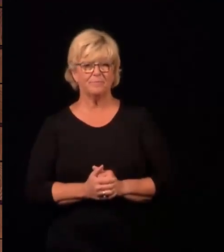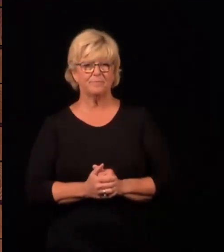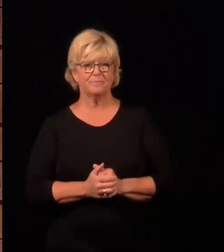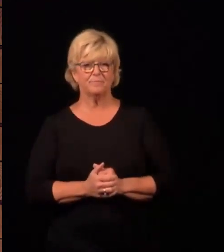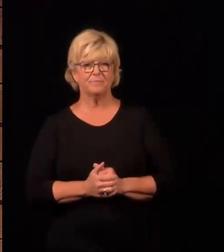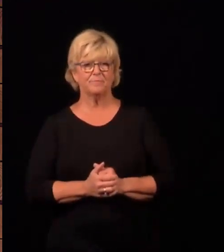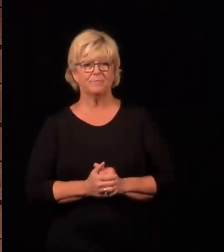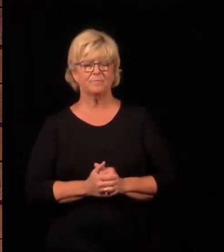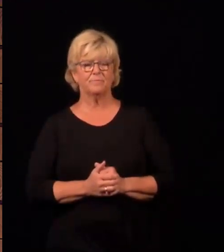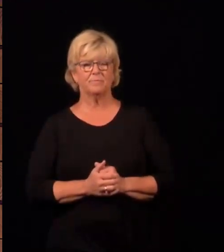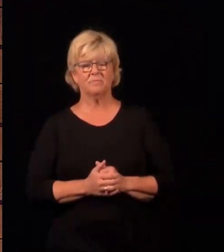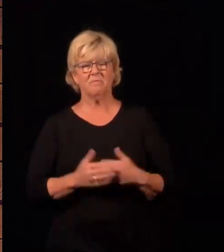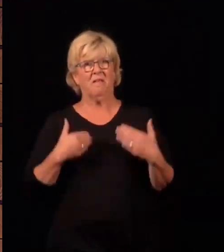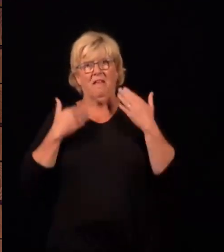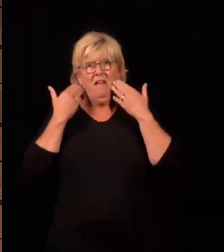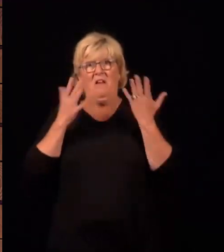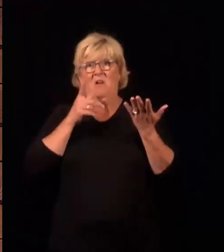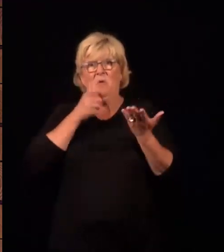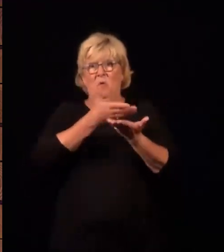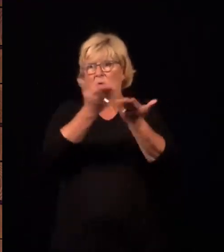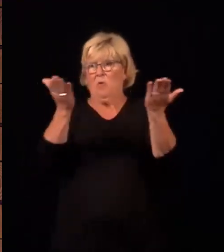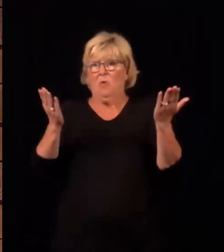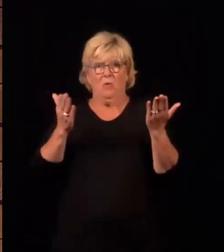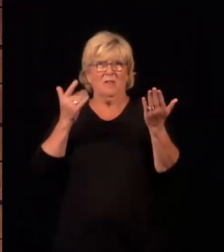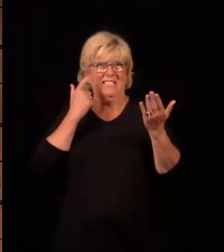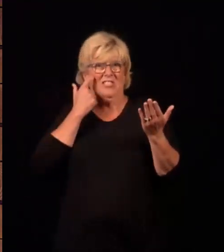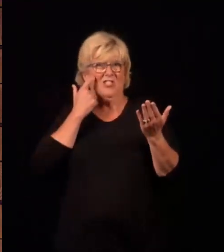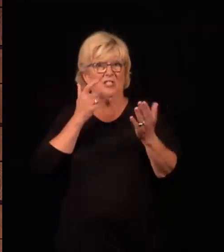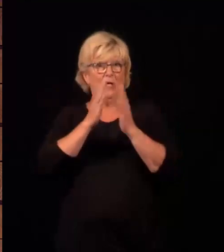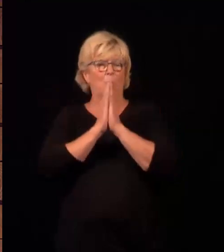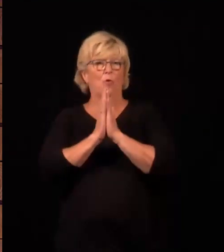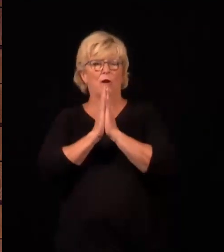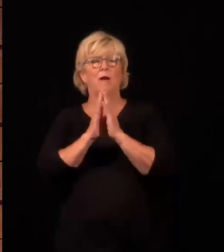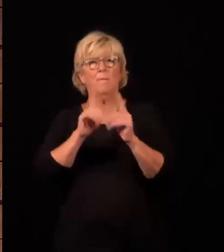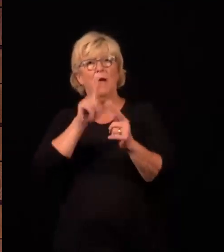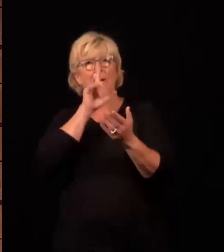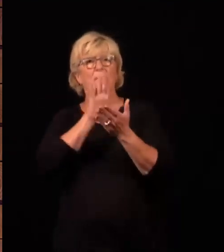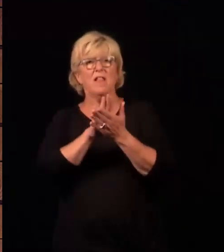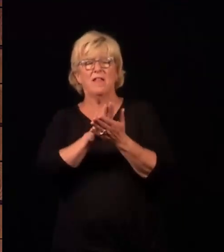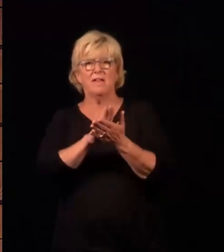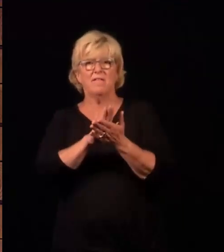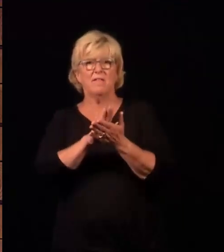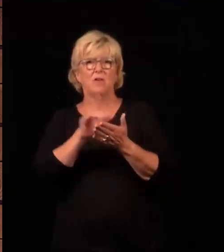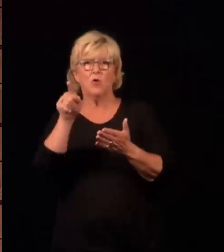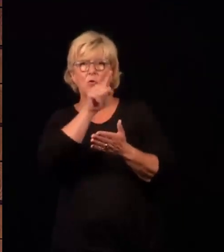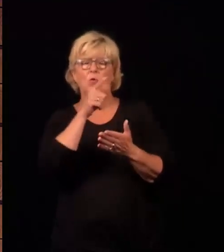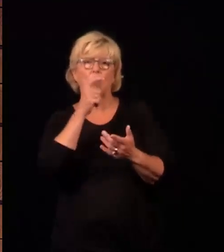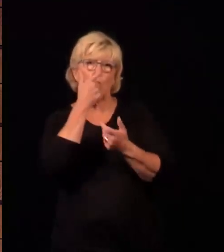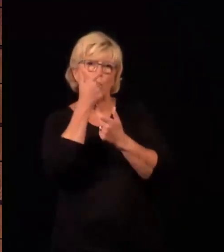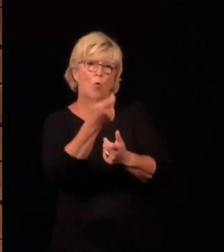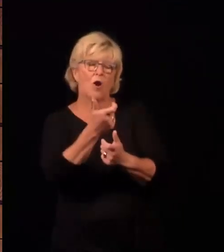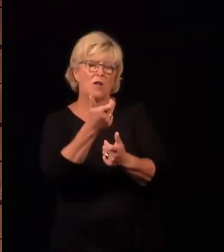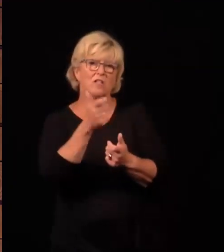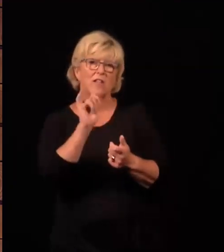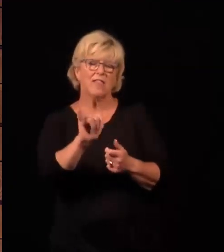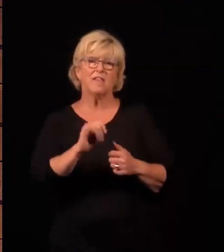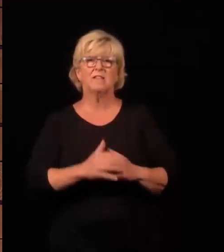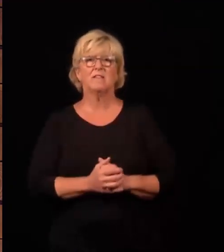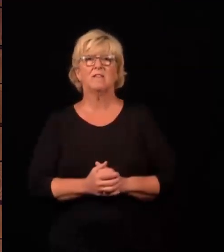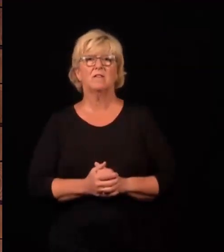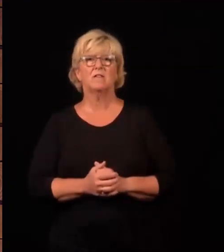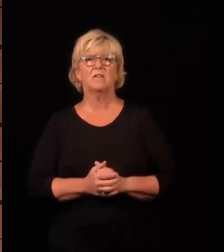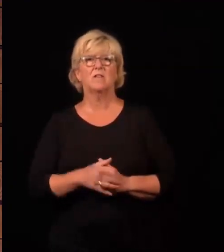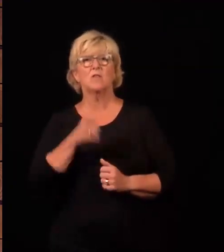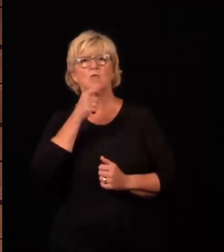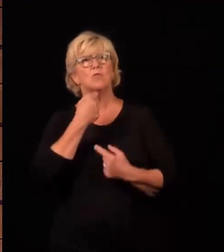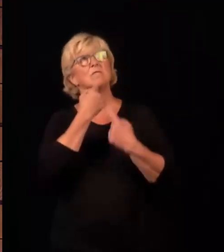And Lord, I don't know who has prayed that prayer, but I believe that there are those who are watching this webcast who